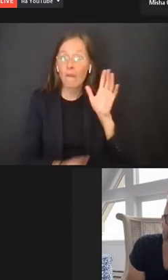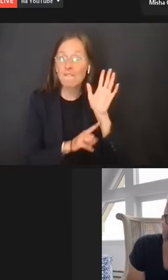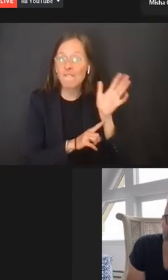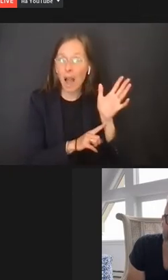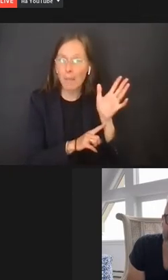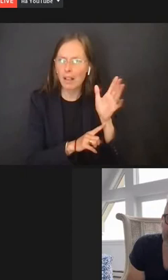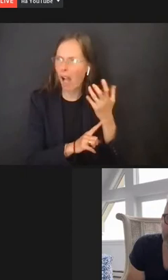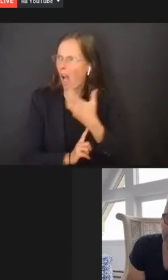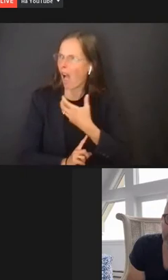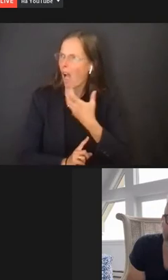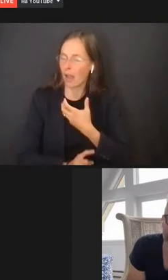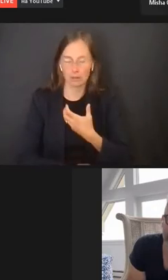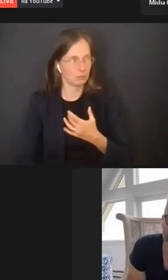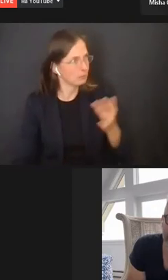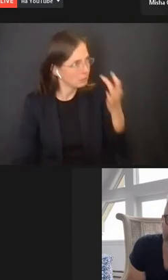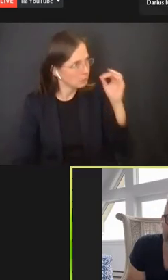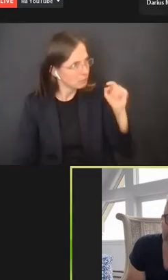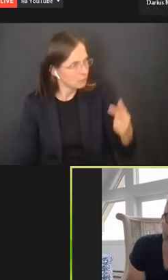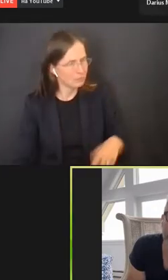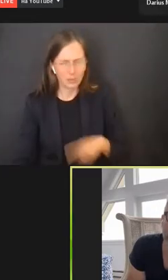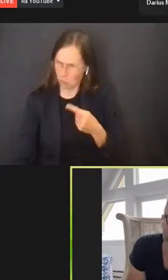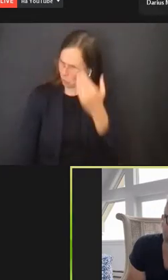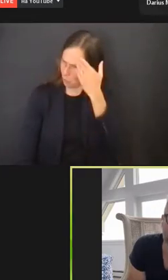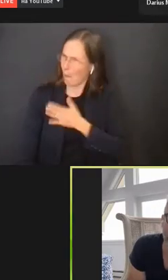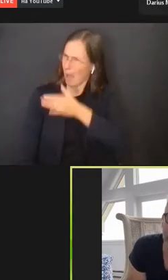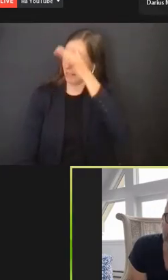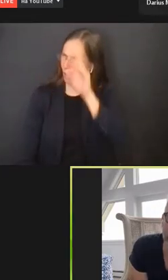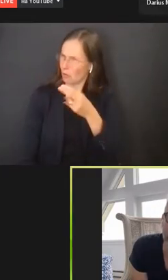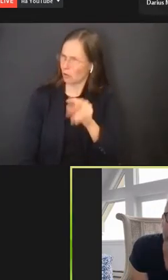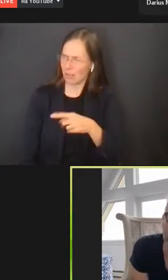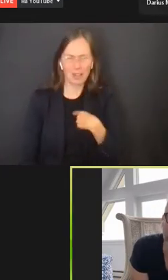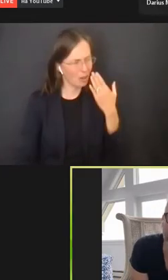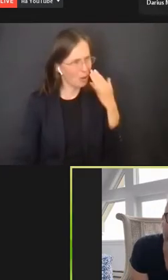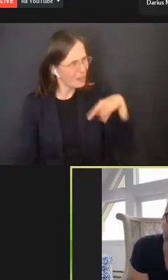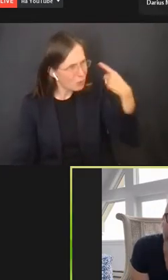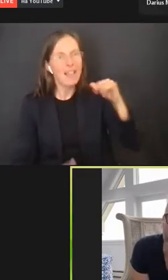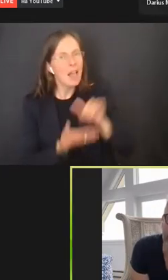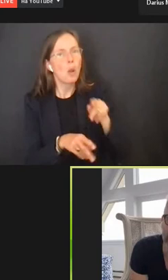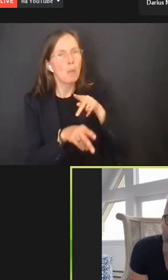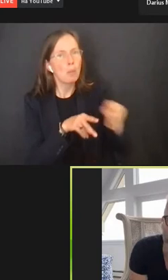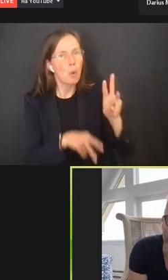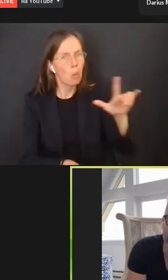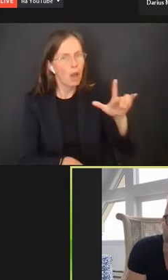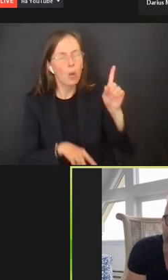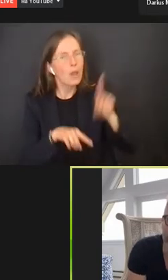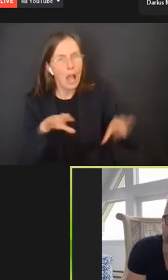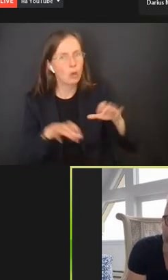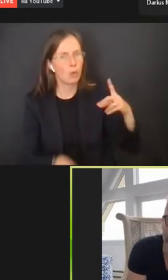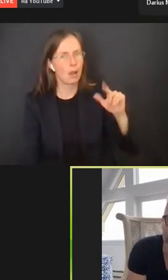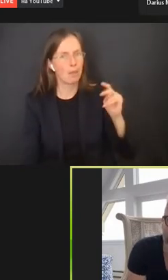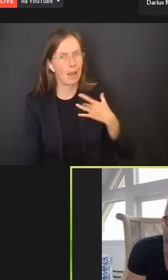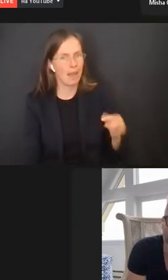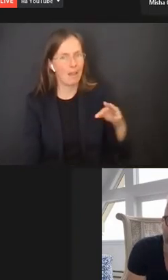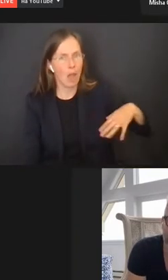amazing? Oh, my God. You know, Richard. That's crazy. Like, I don't know. That's pure will, because you can't do a plank usually if you haven't practiced.